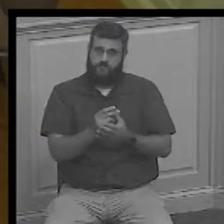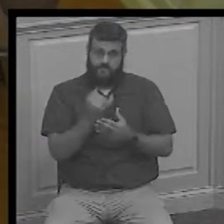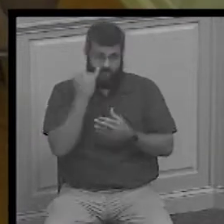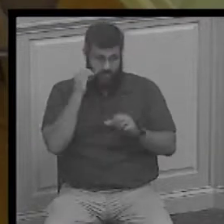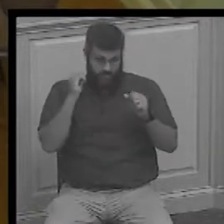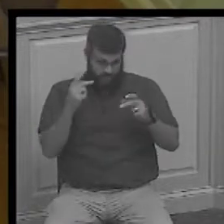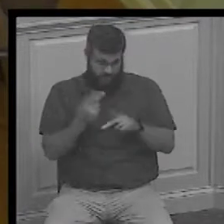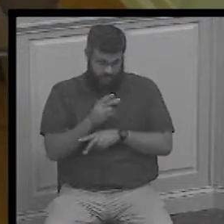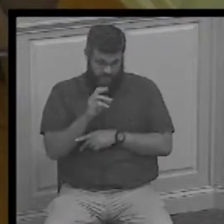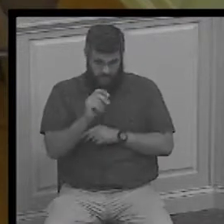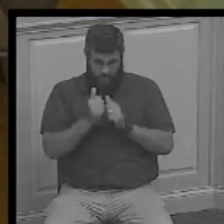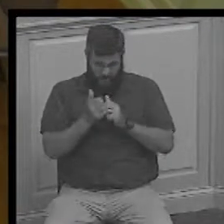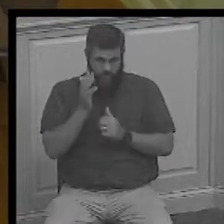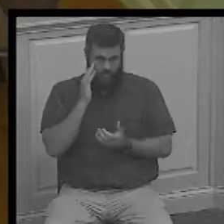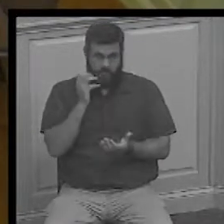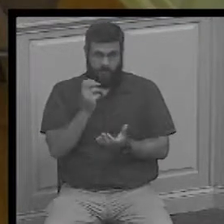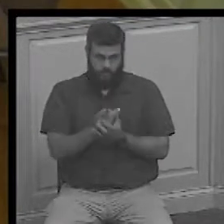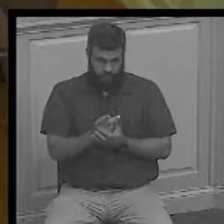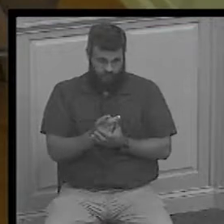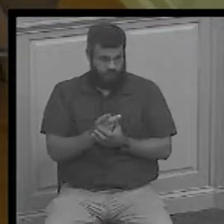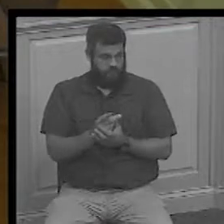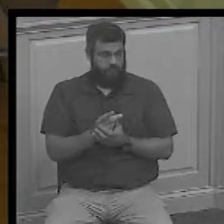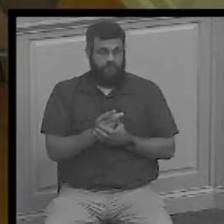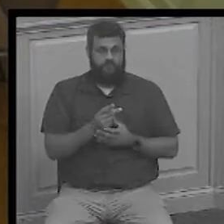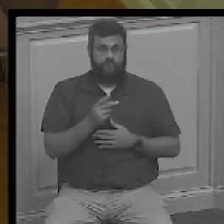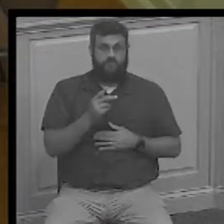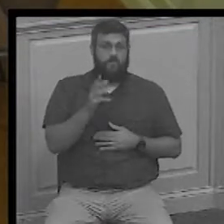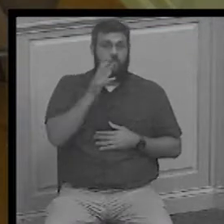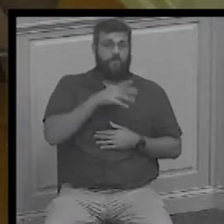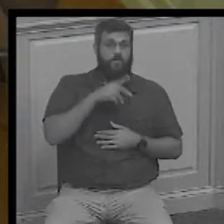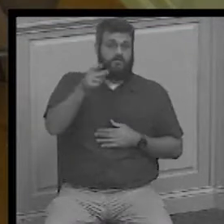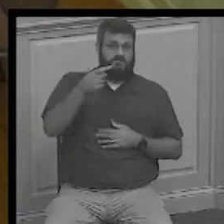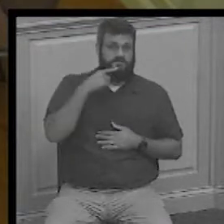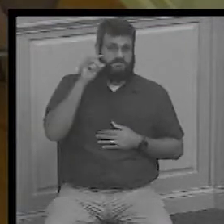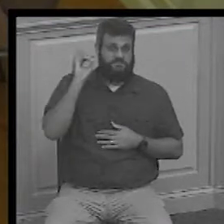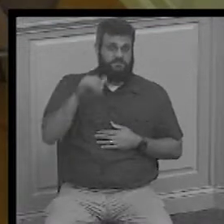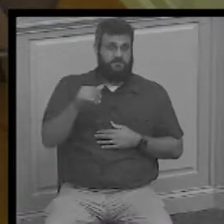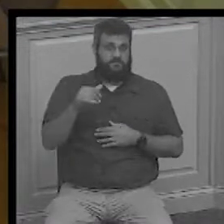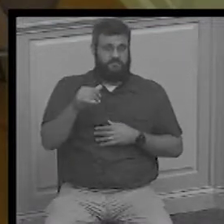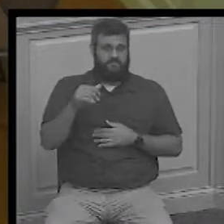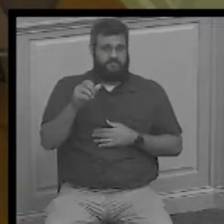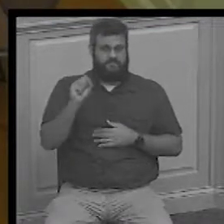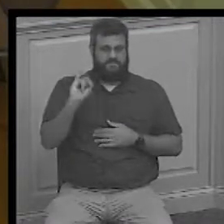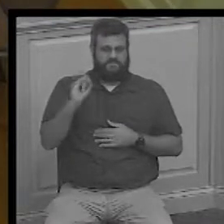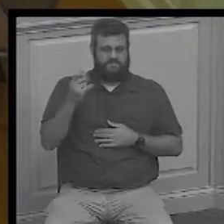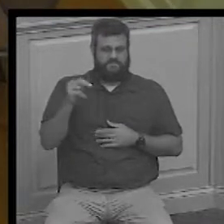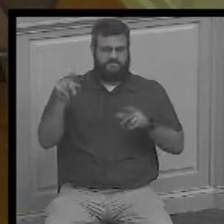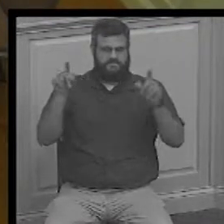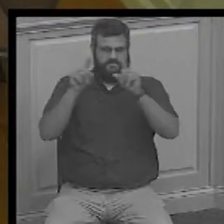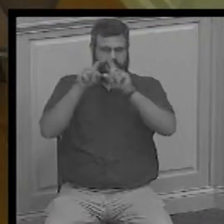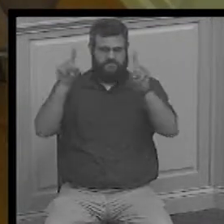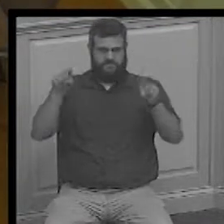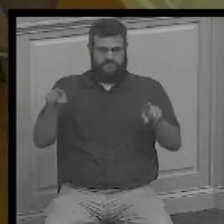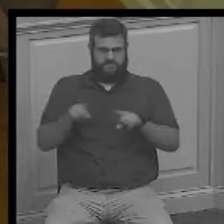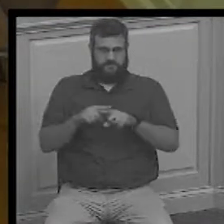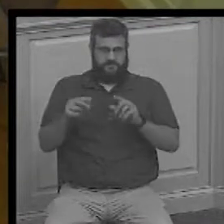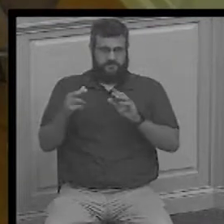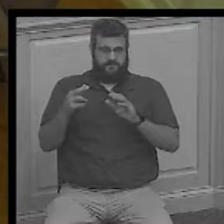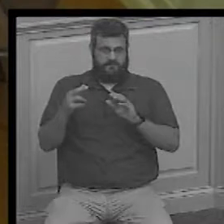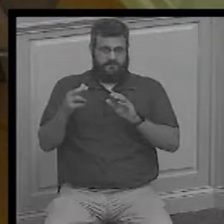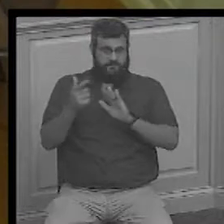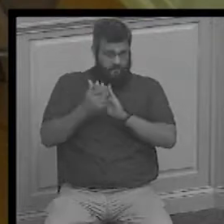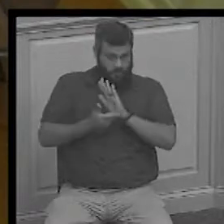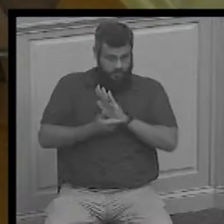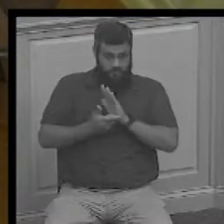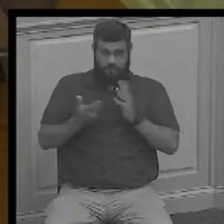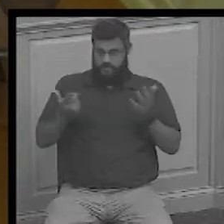can figure out a way, so. And the sign ordinance is something that does need to be reviewed because it's an appendices in here, but we can't make a